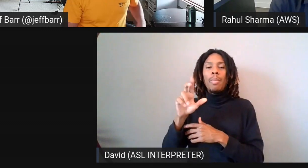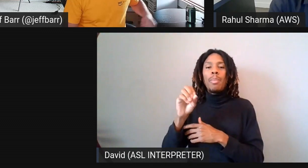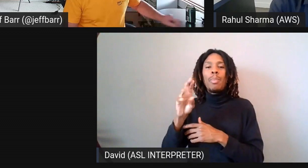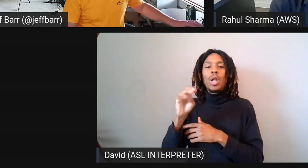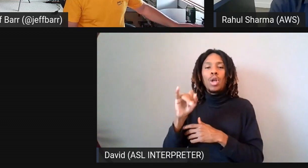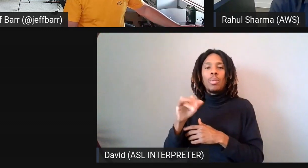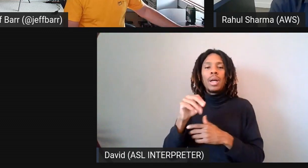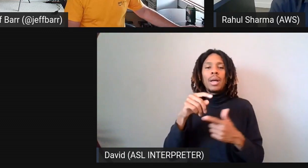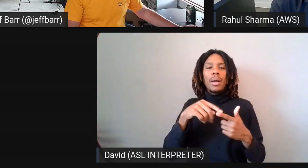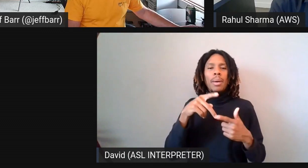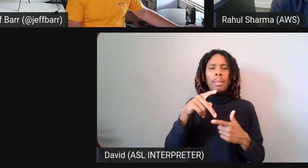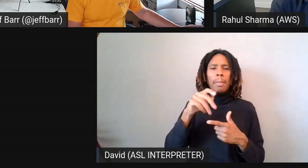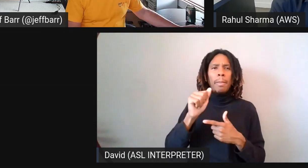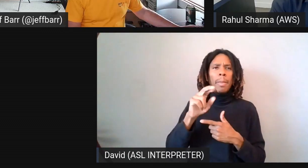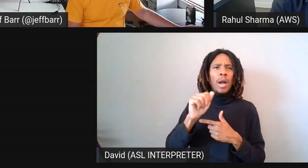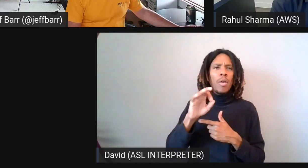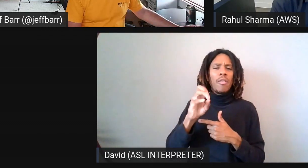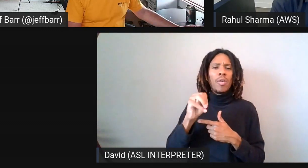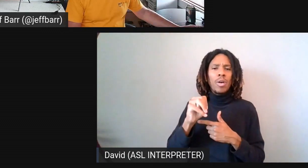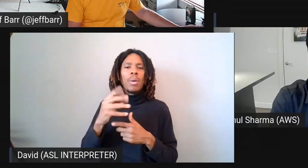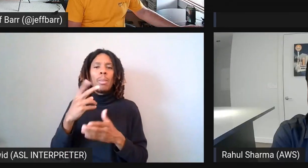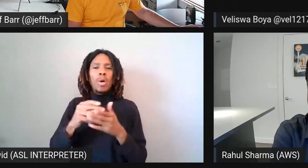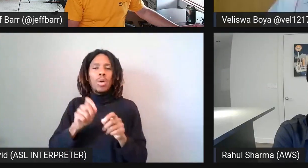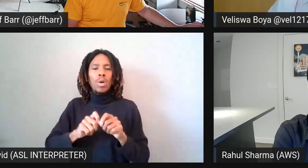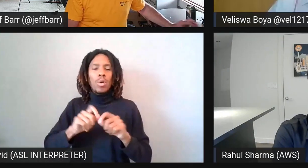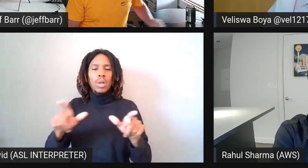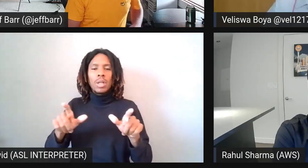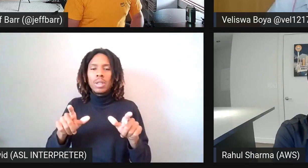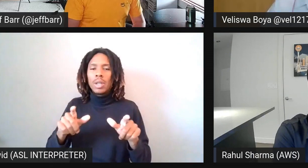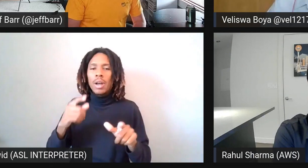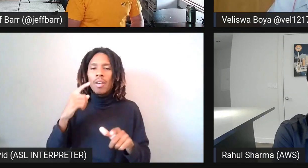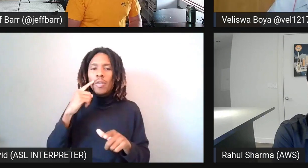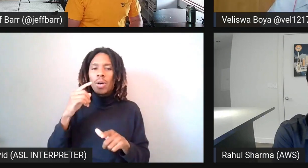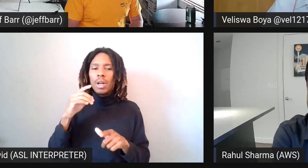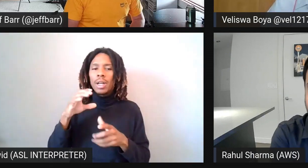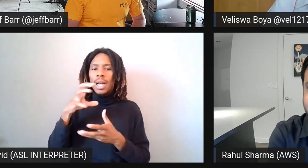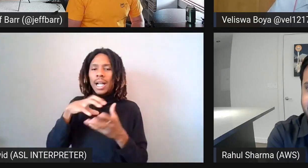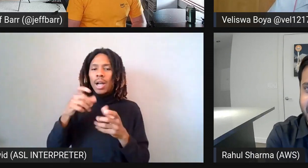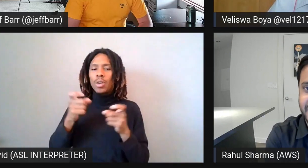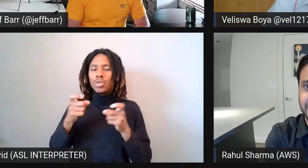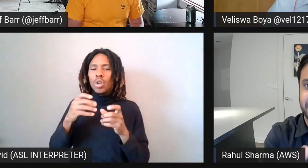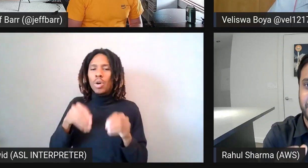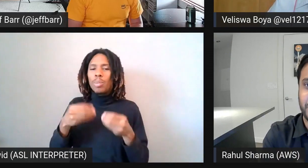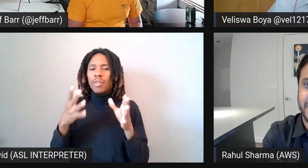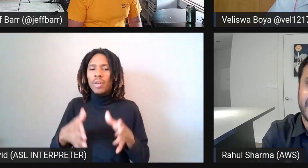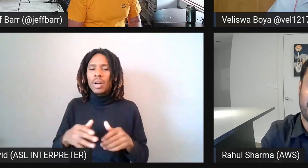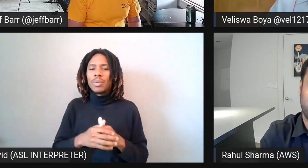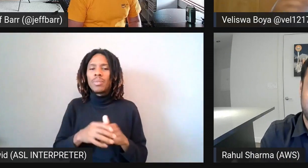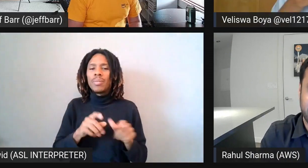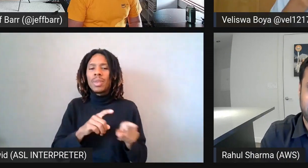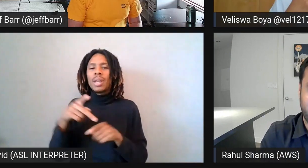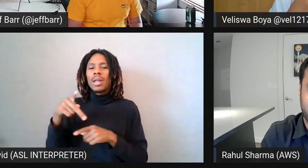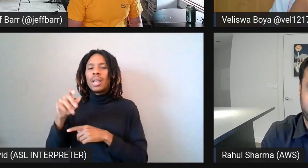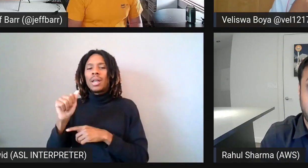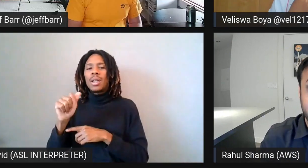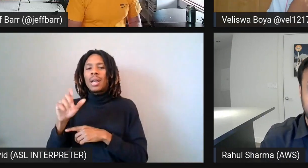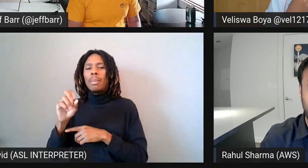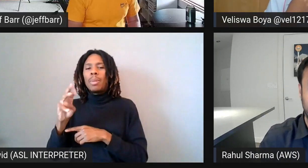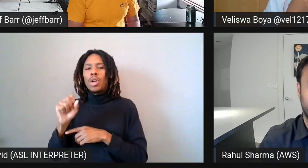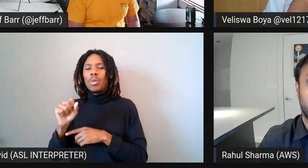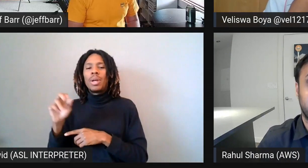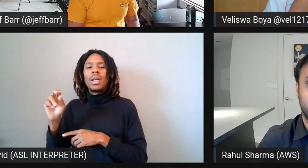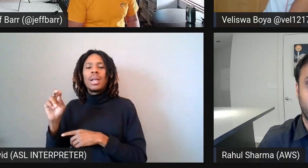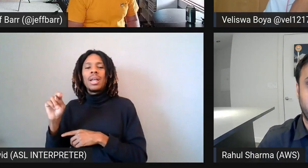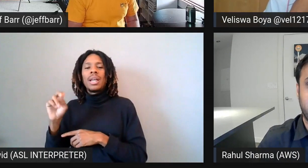AWS provider altogether in preview. It's called the Terraform AWS Cloud Control Provider and the Pulumi AWS Native Provider. Now, but that's